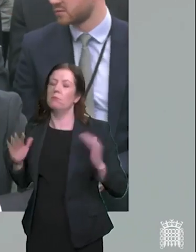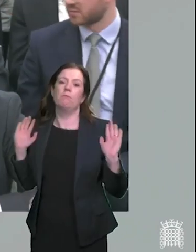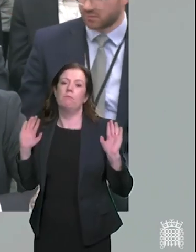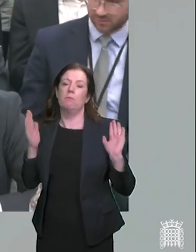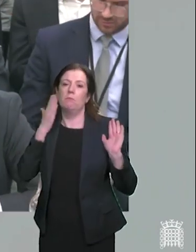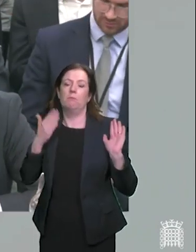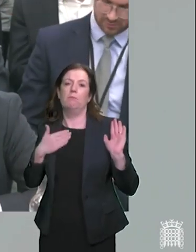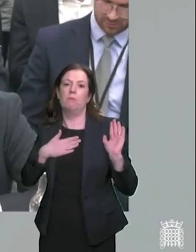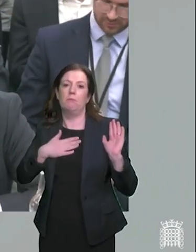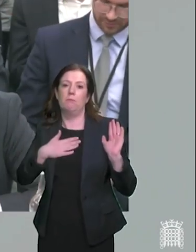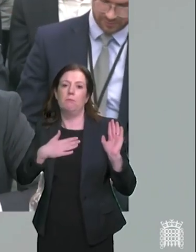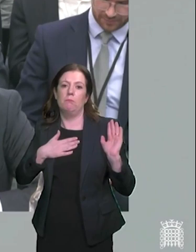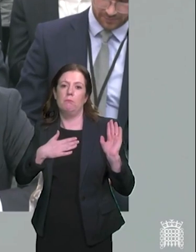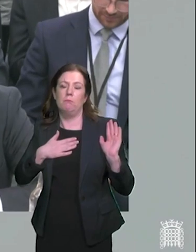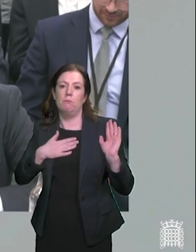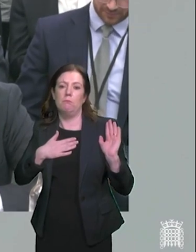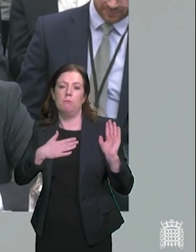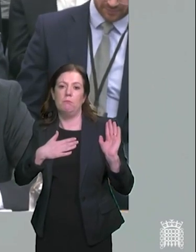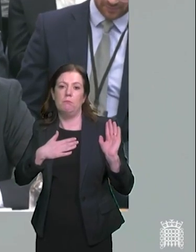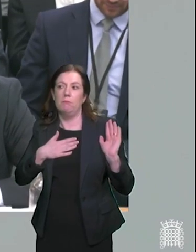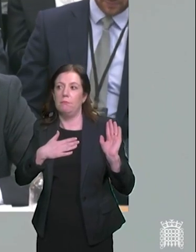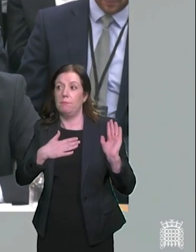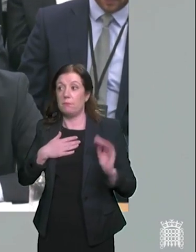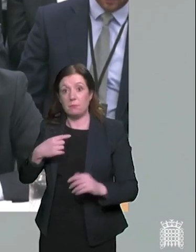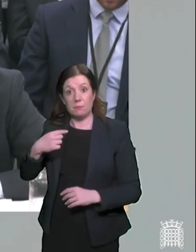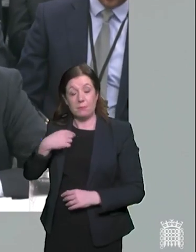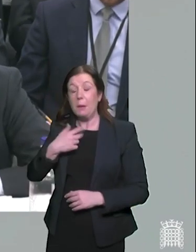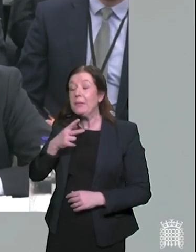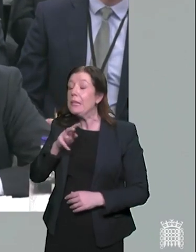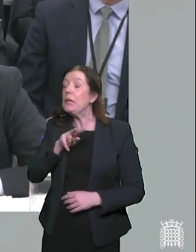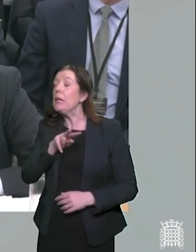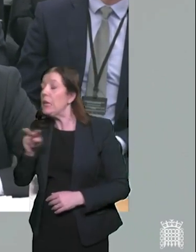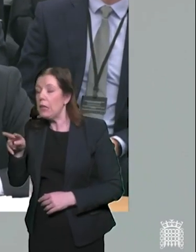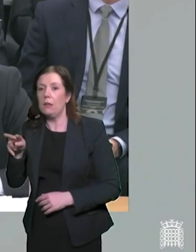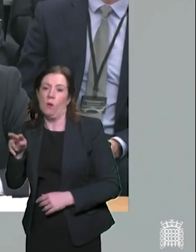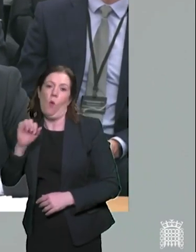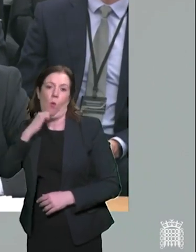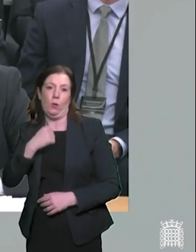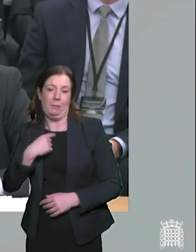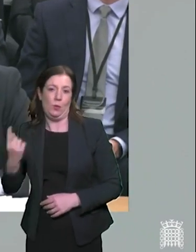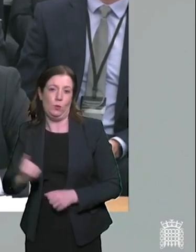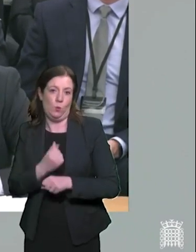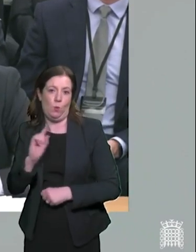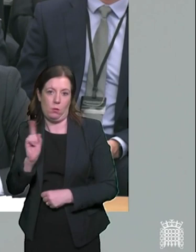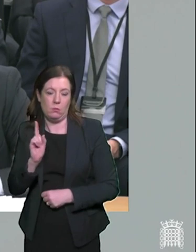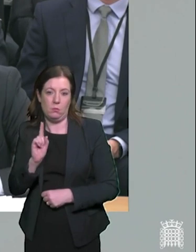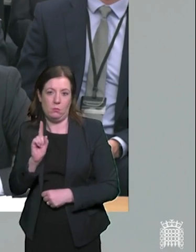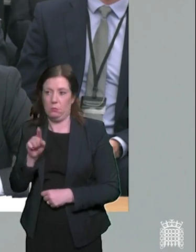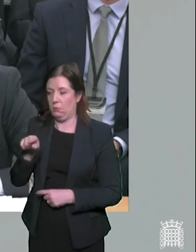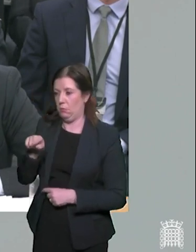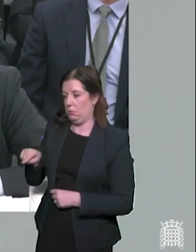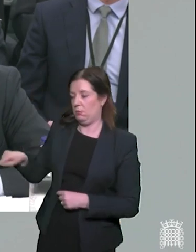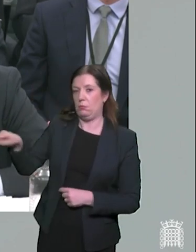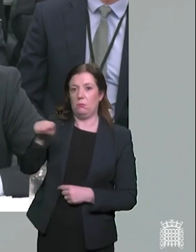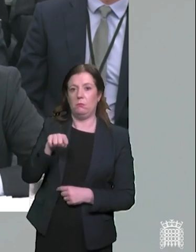and what I would have, if I had looked, what I would have seen, I'm sure, was